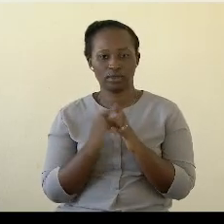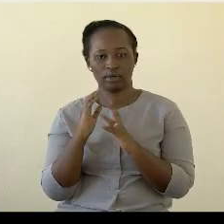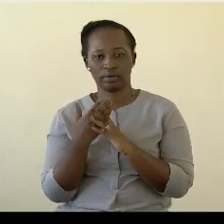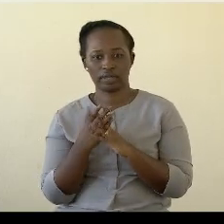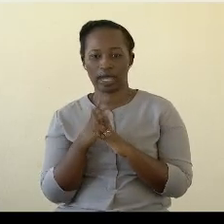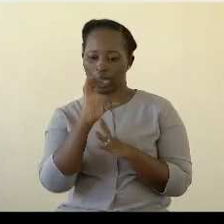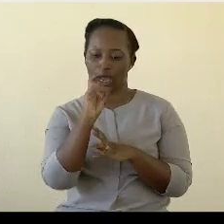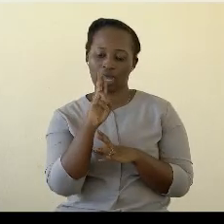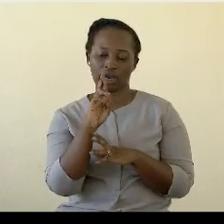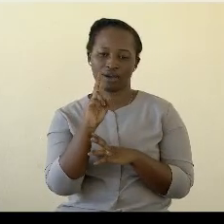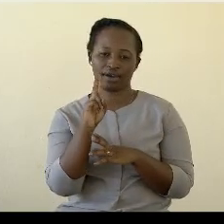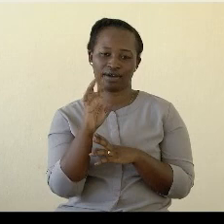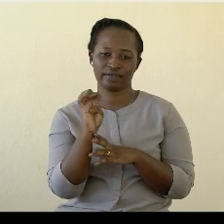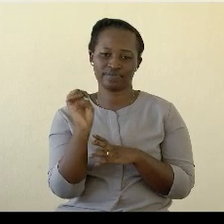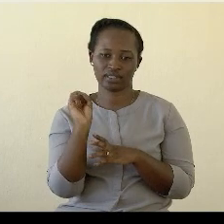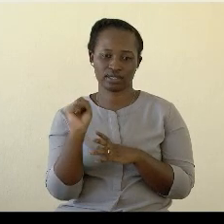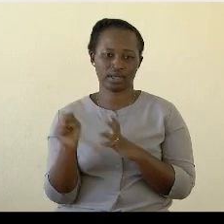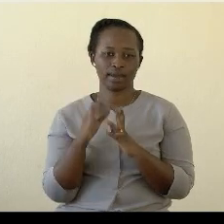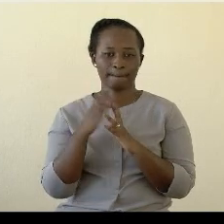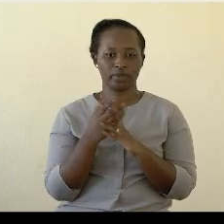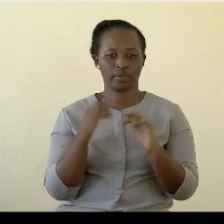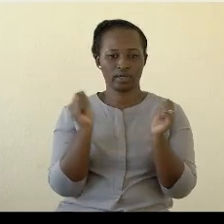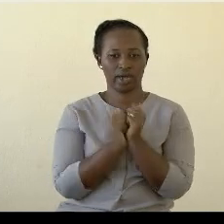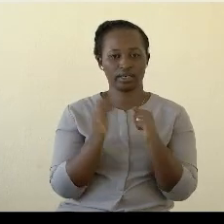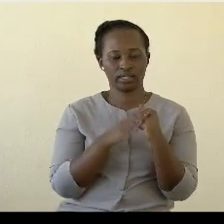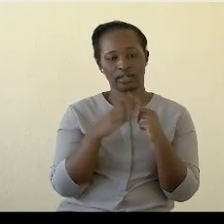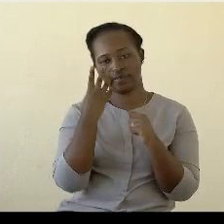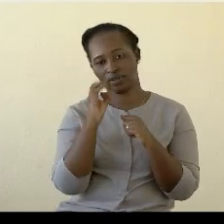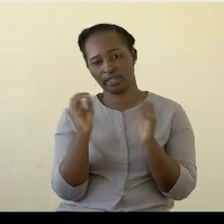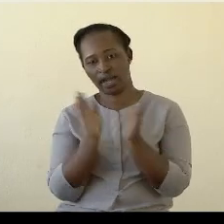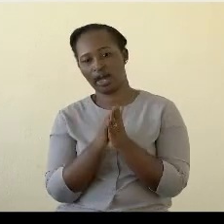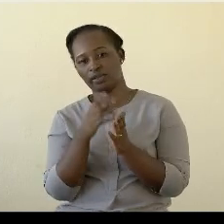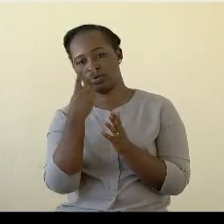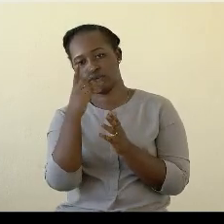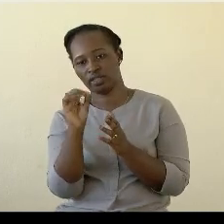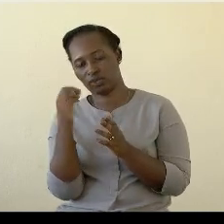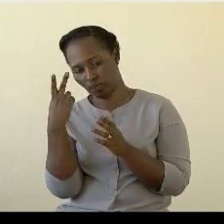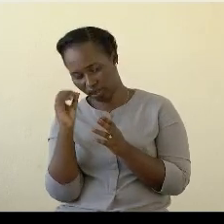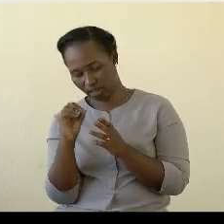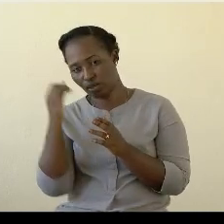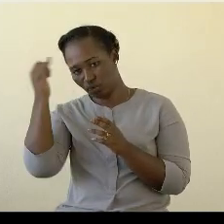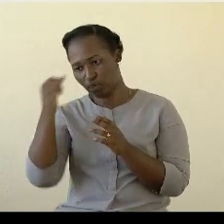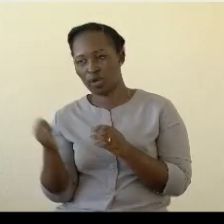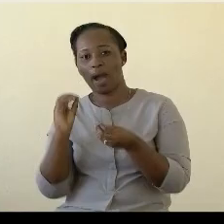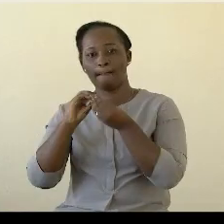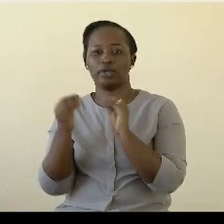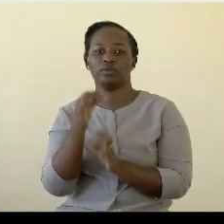1940 and 1920. We are sketching, we are plotting, we are entering the data, 3